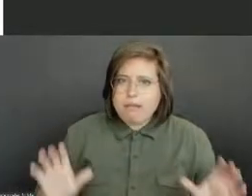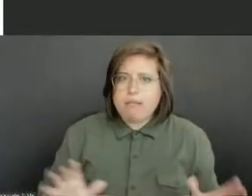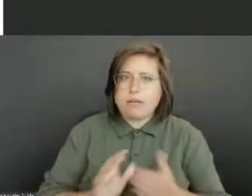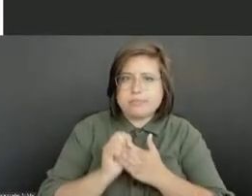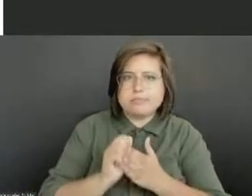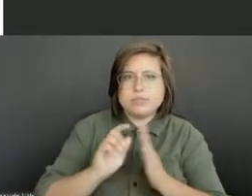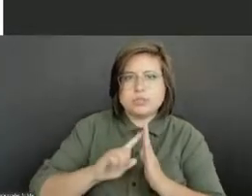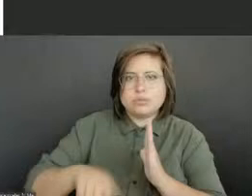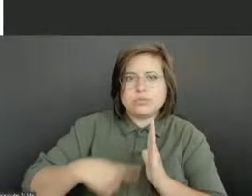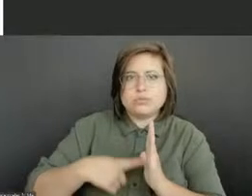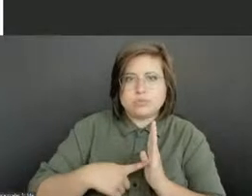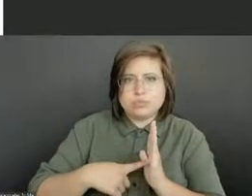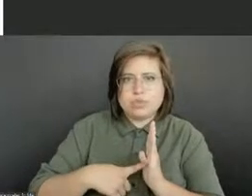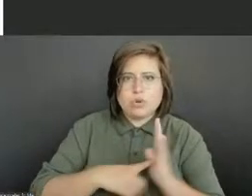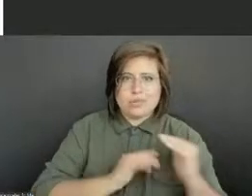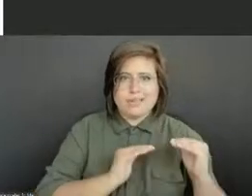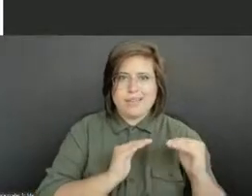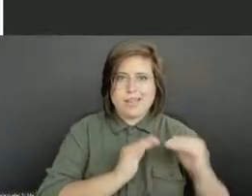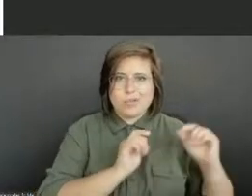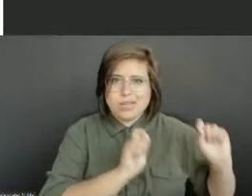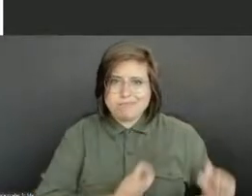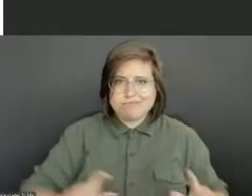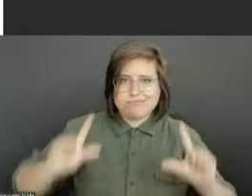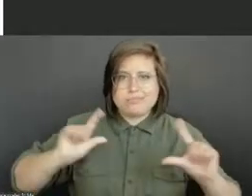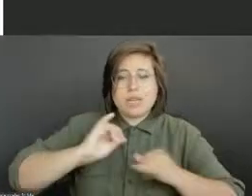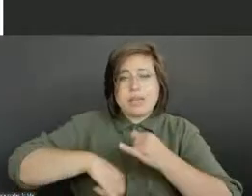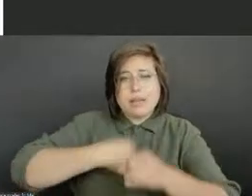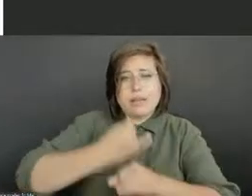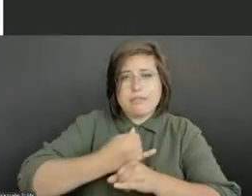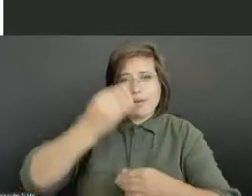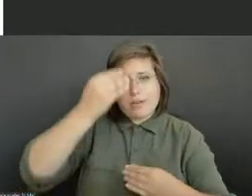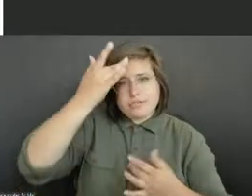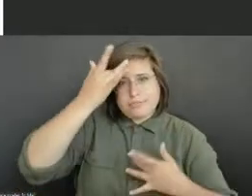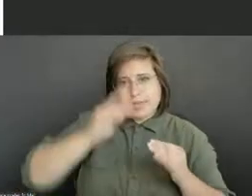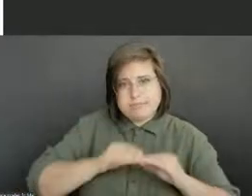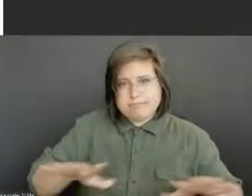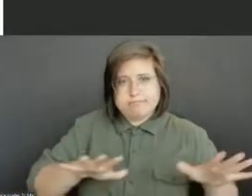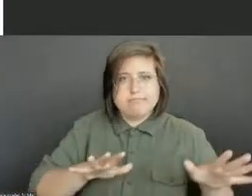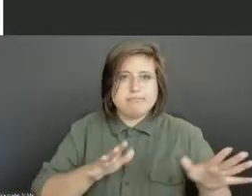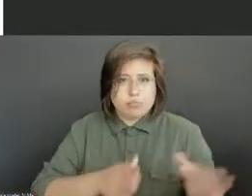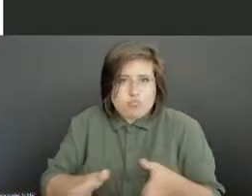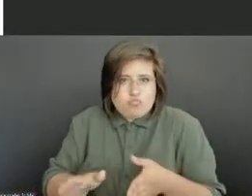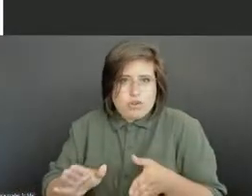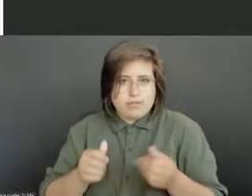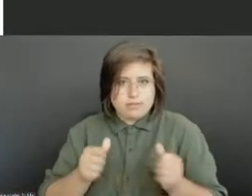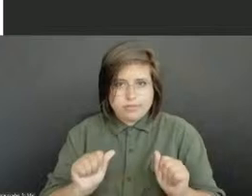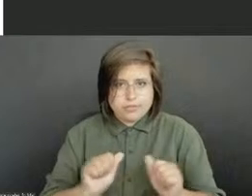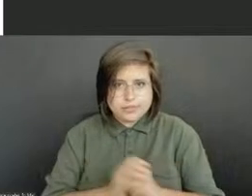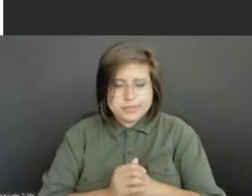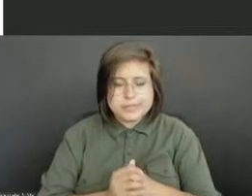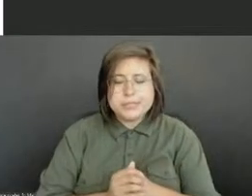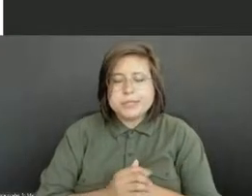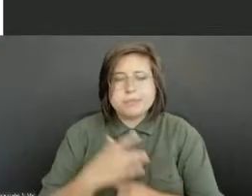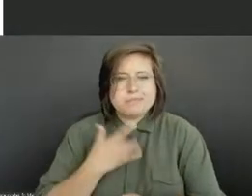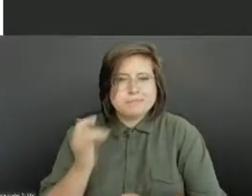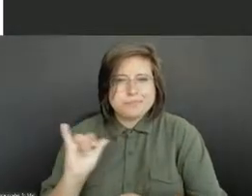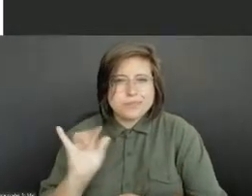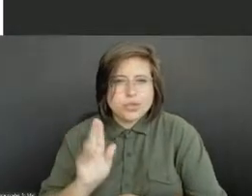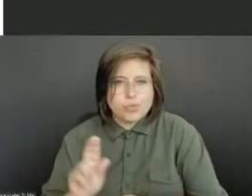an equity lens to international pandemic preparedness efforts. And we feel that the